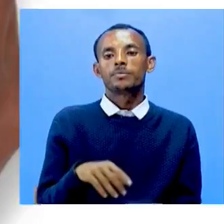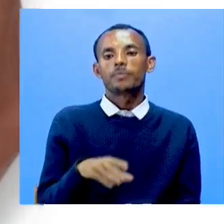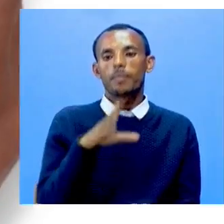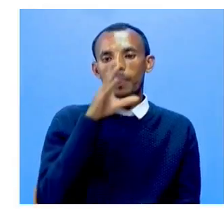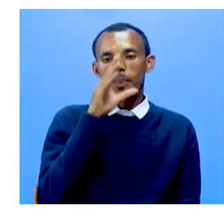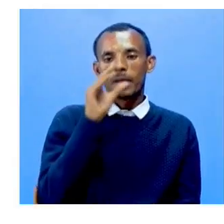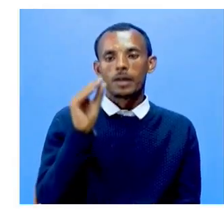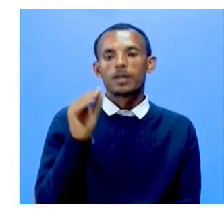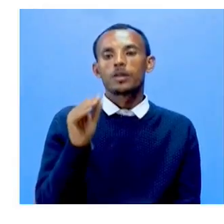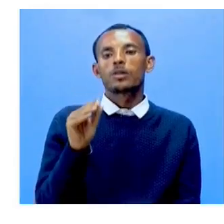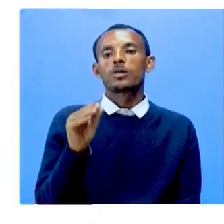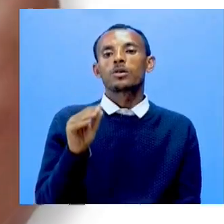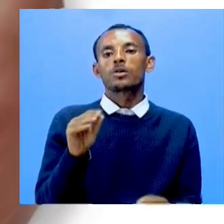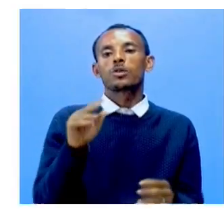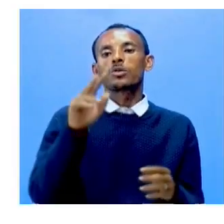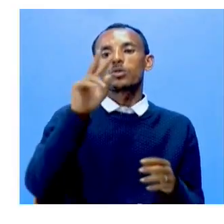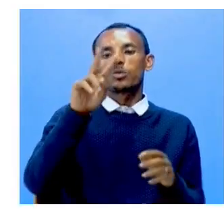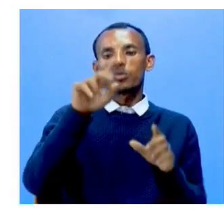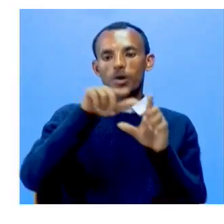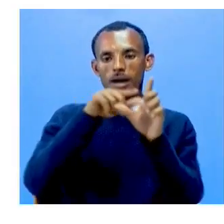And these two angles are base angles.